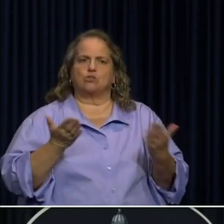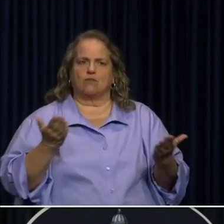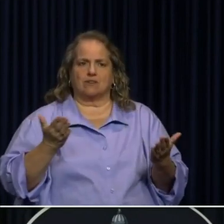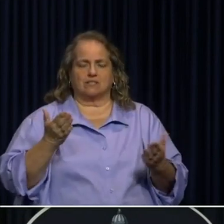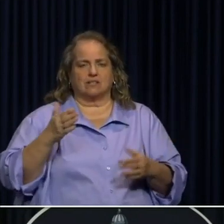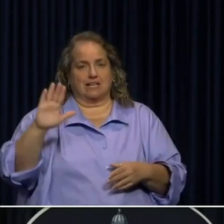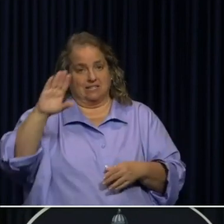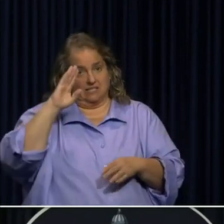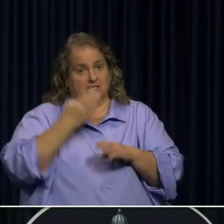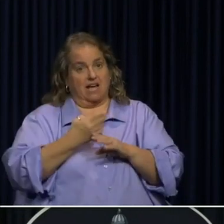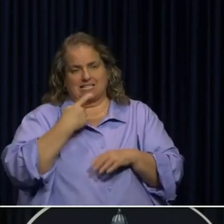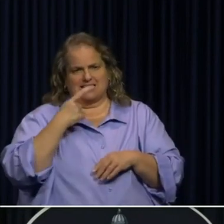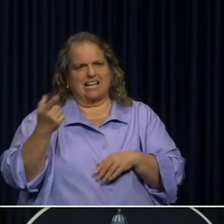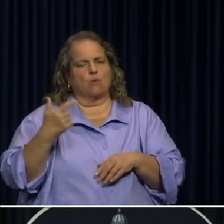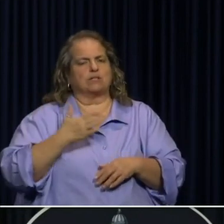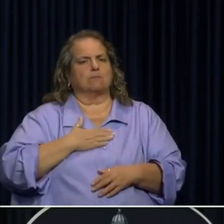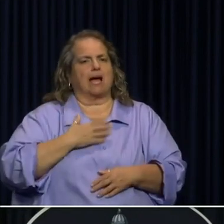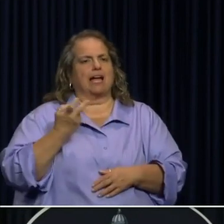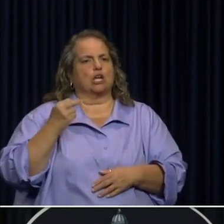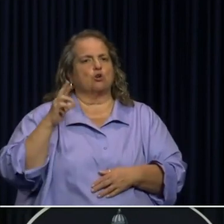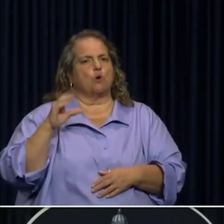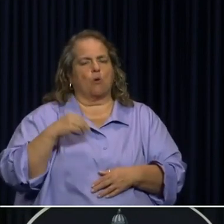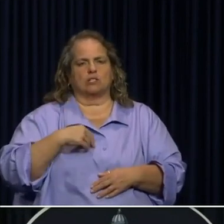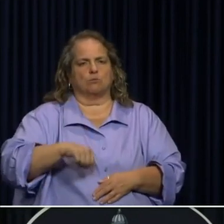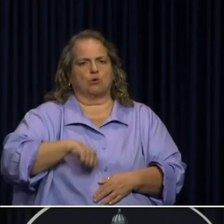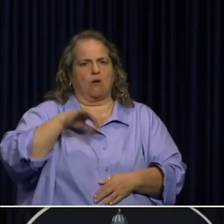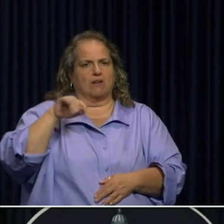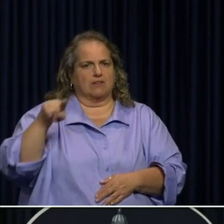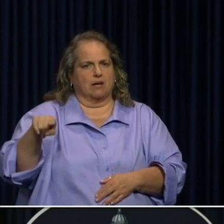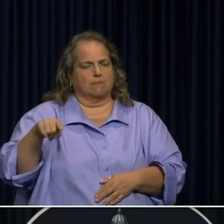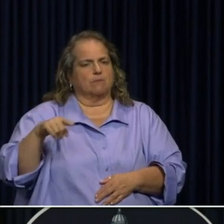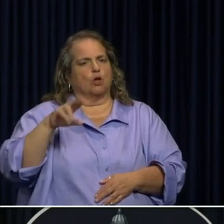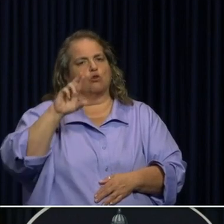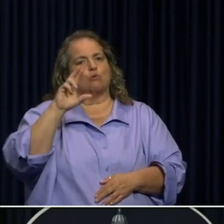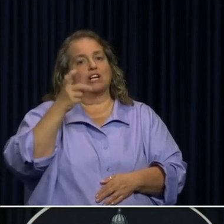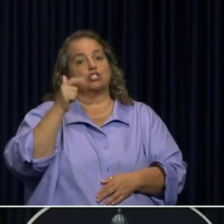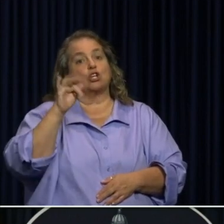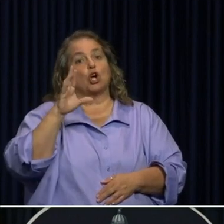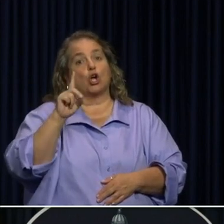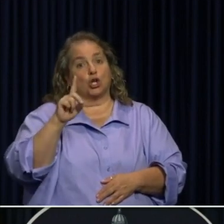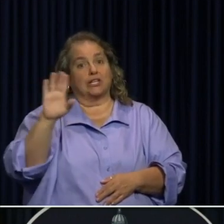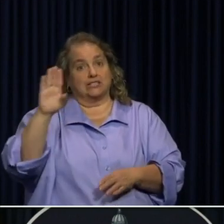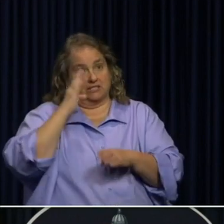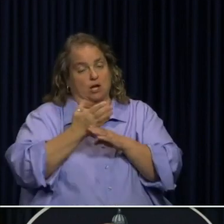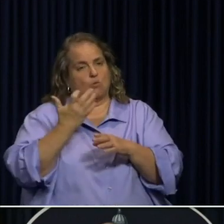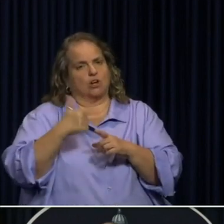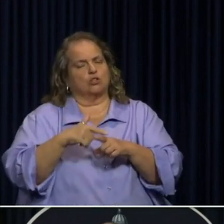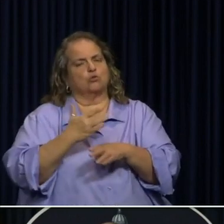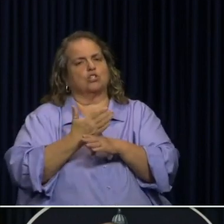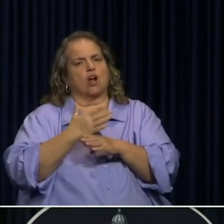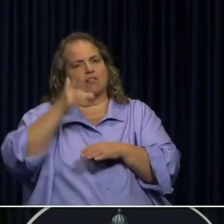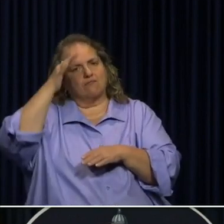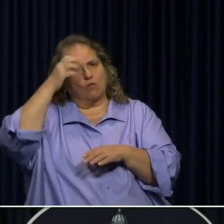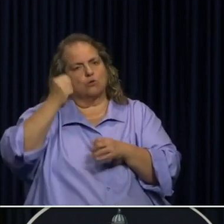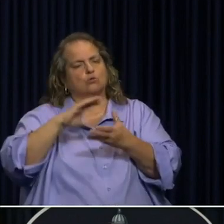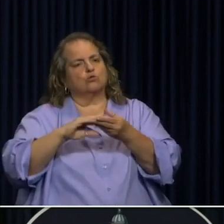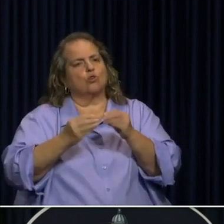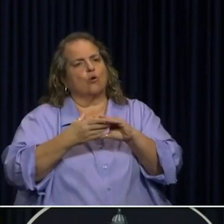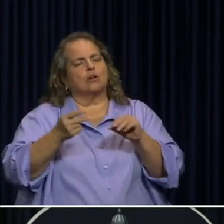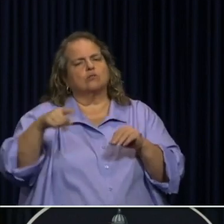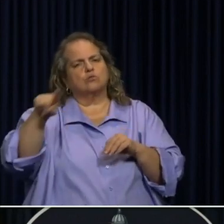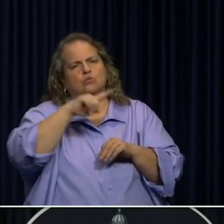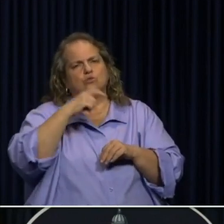was very proud of him." And Richard wanted to share his father's story to make sure people realize how dangerous the coronavirus